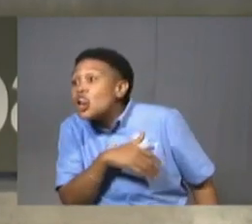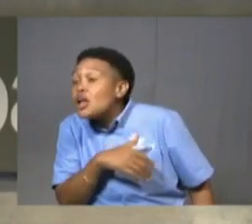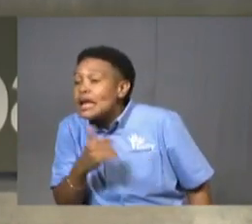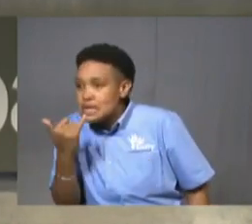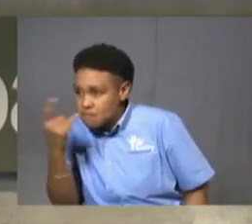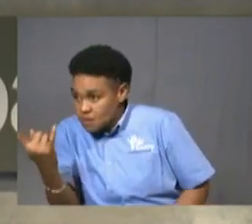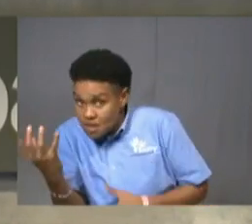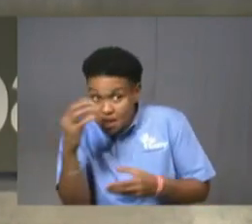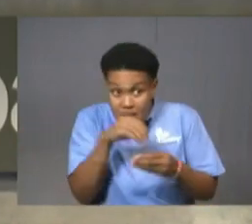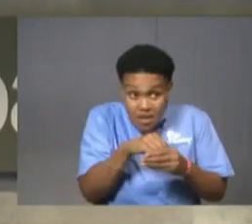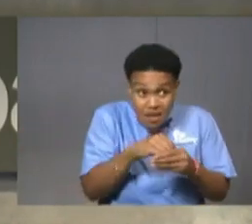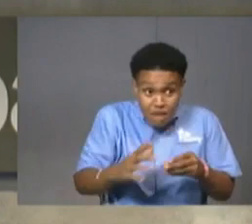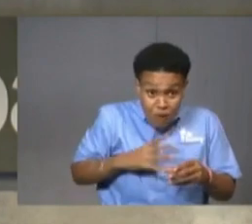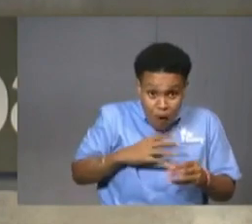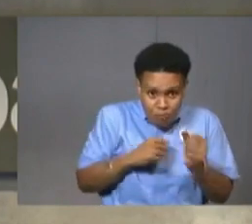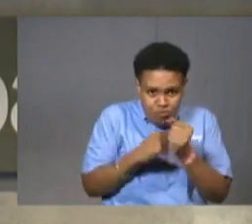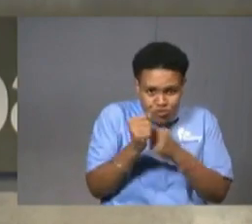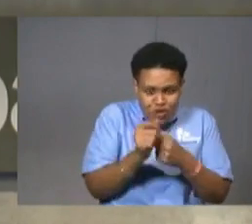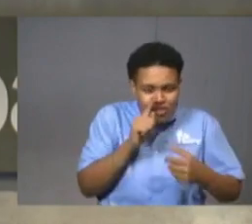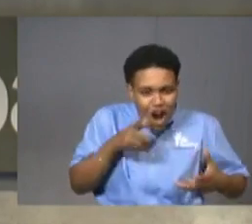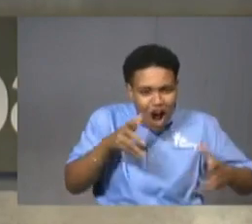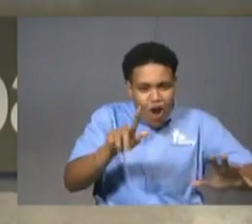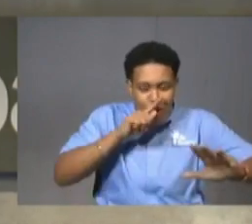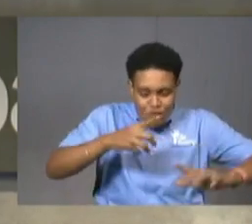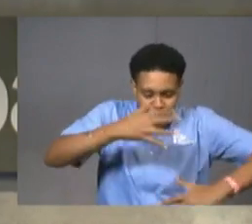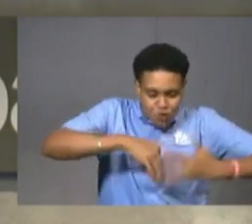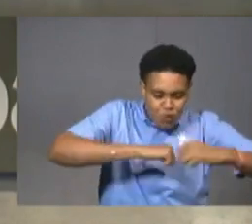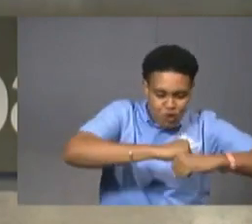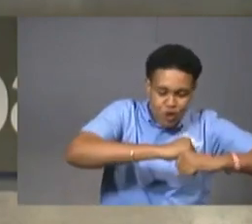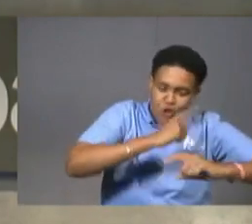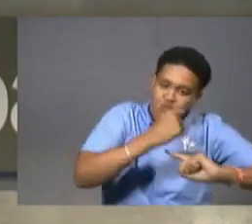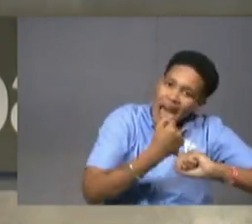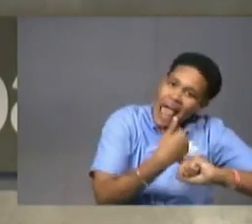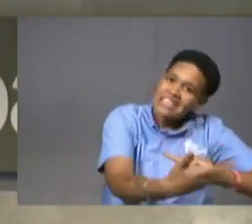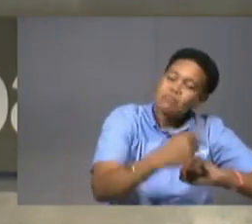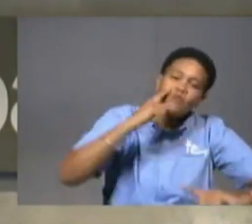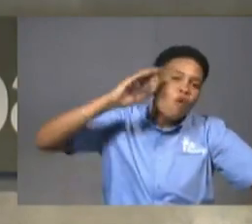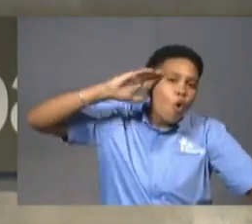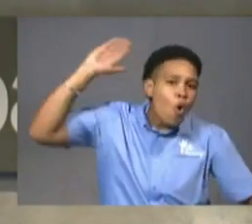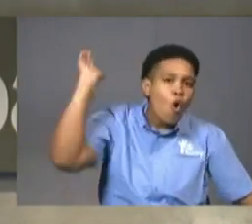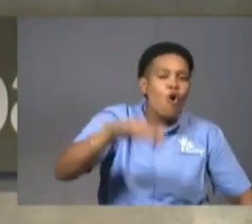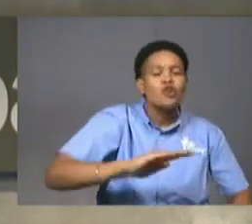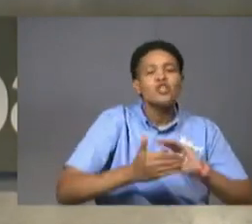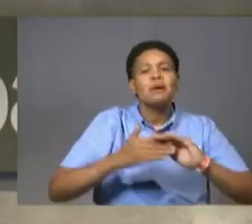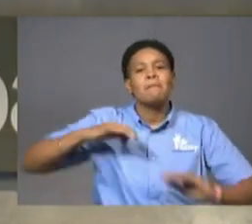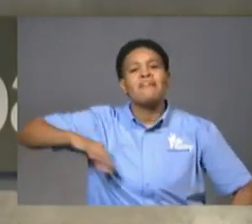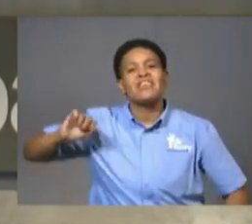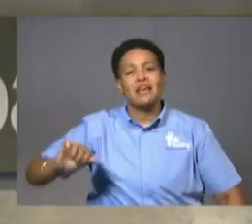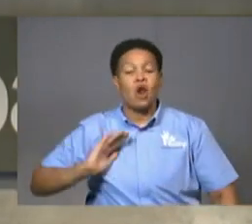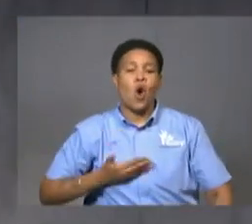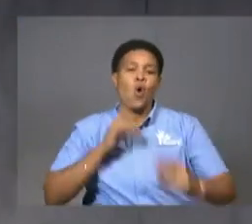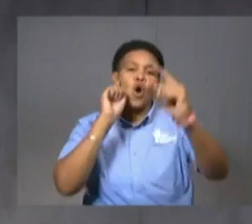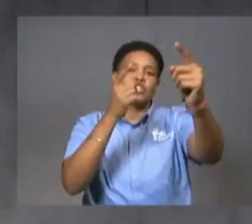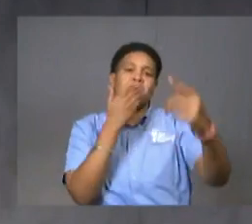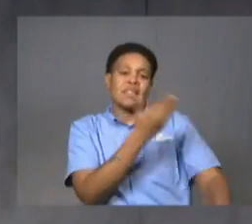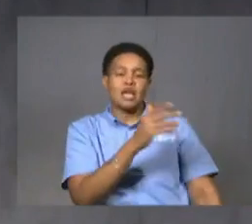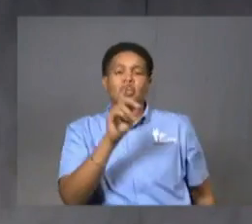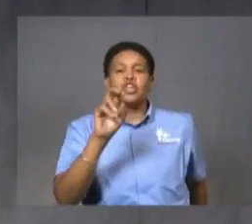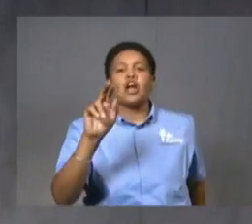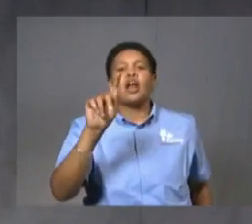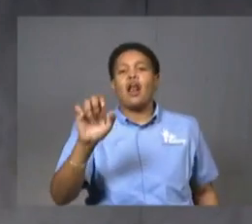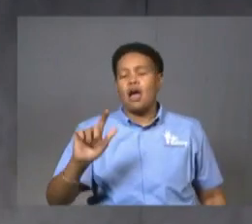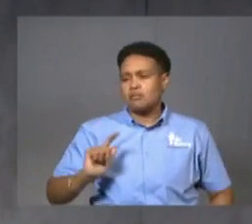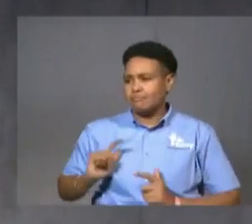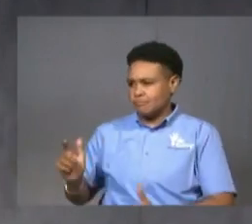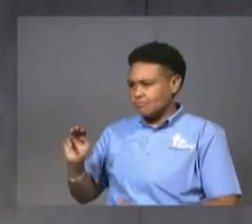formal structures, allowing for social security to be expanded to all Jamaicans, and that is our objective. Thank you so very much, Dr. Clark. Now,